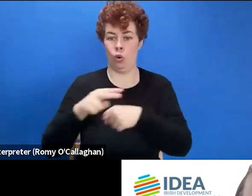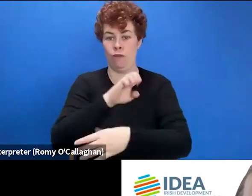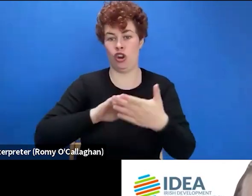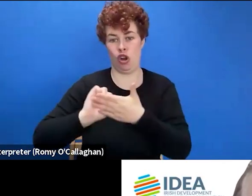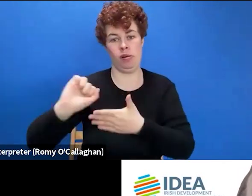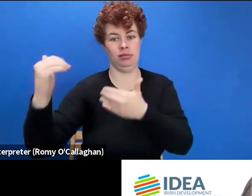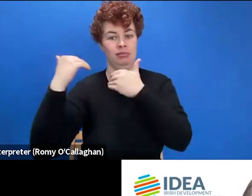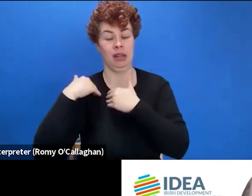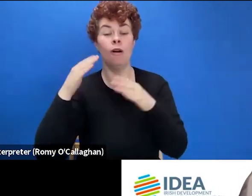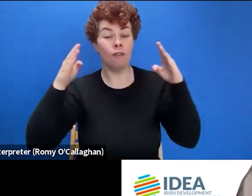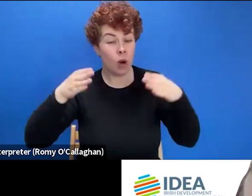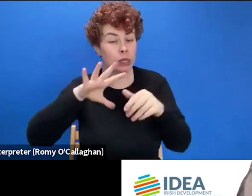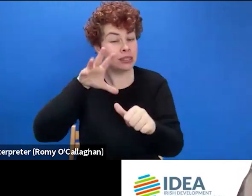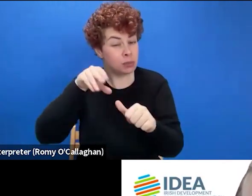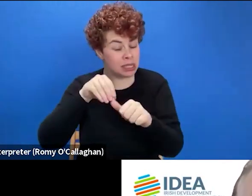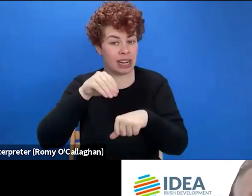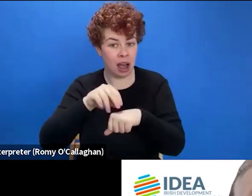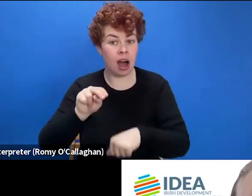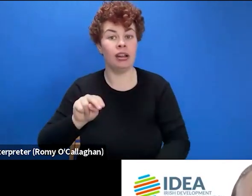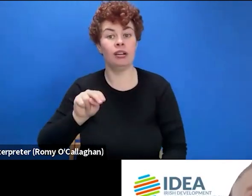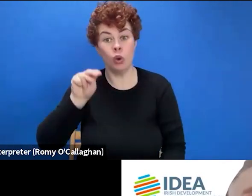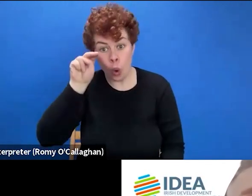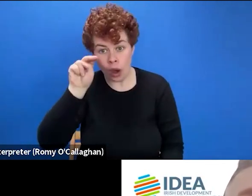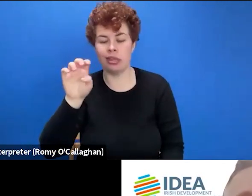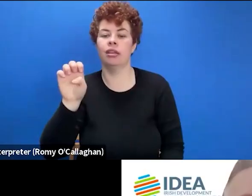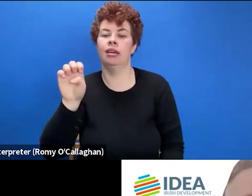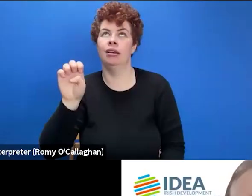focusing specifically on North and East Europe.